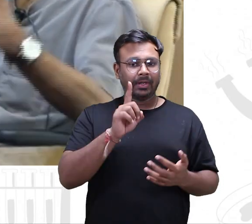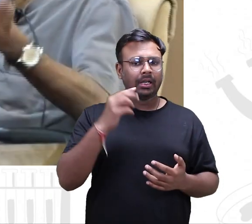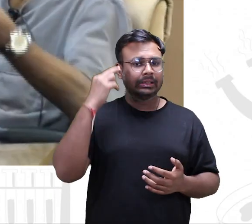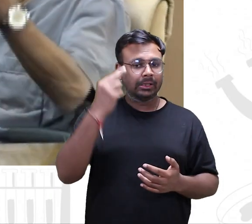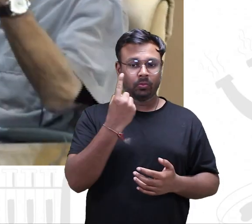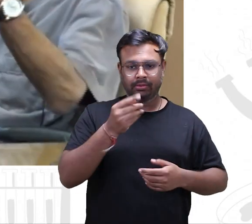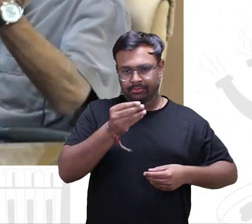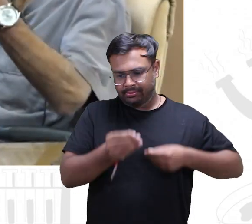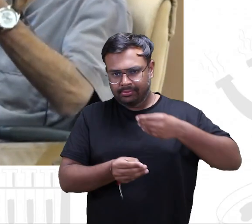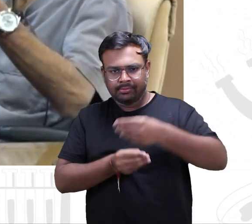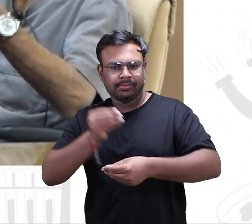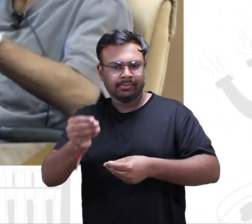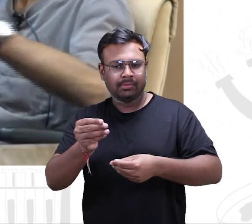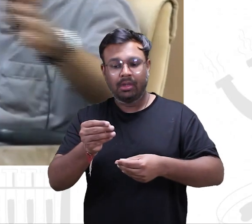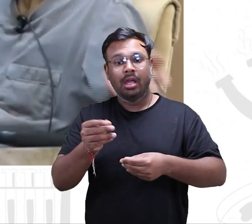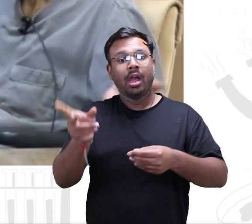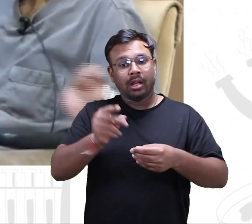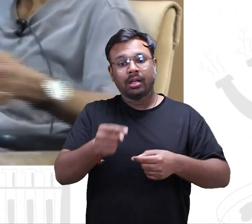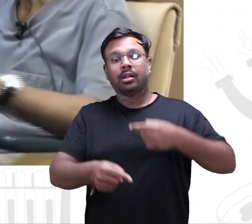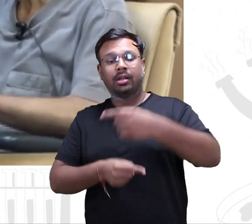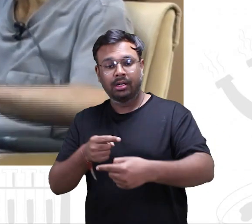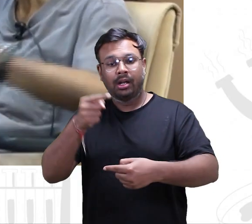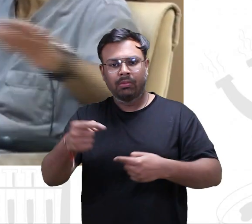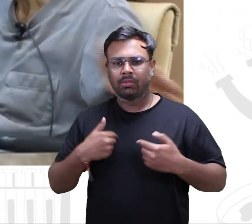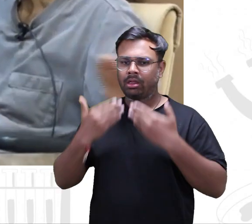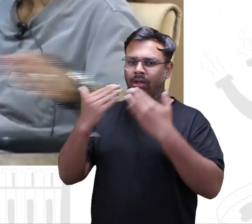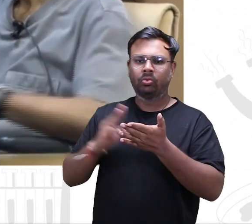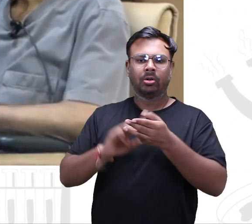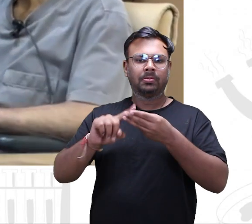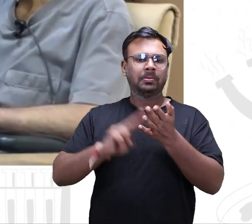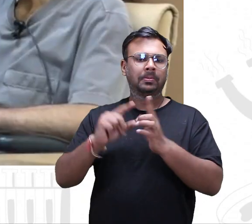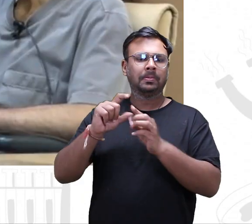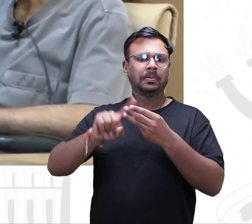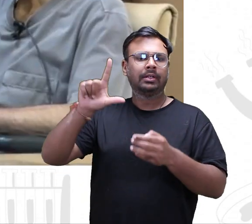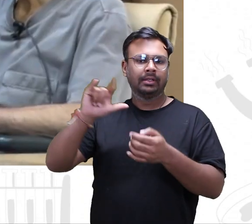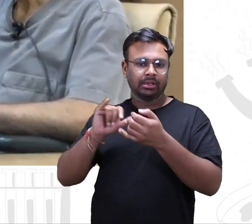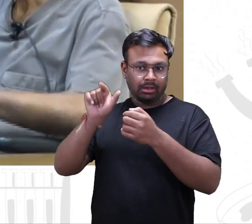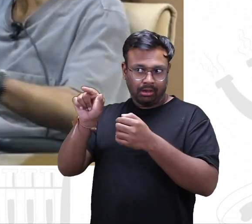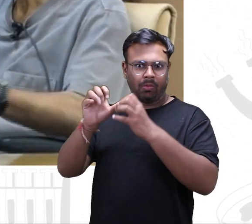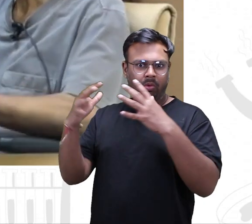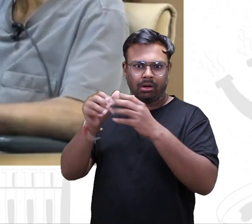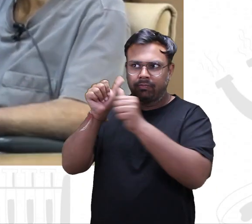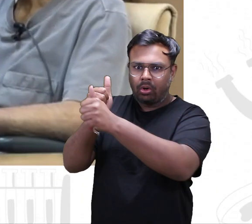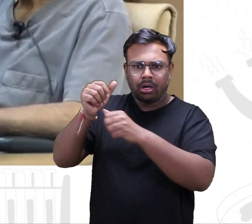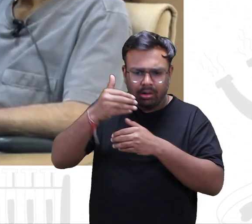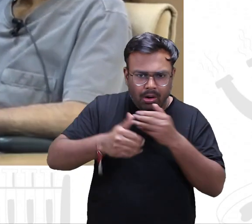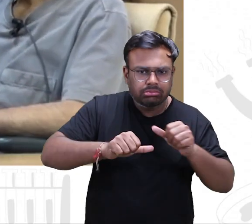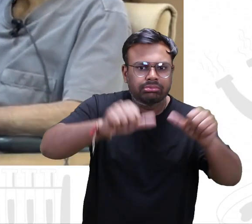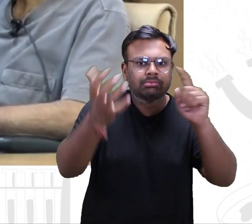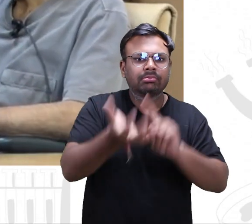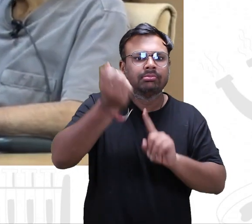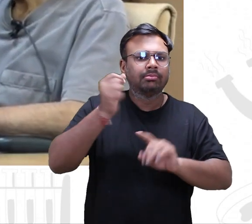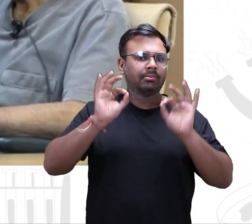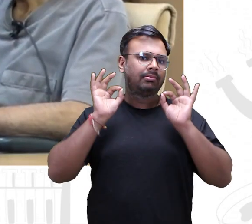But then that's only for one generation. The next generation, everything segregates. Thanks to Mendel's laws, that everything falls apart.